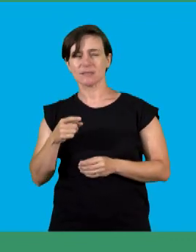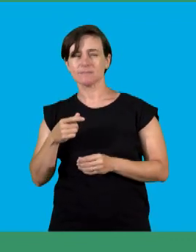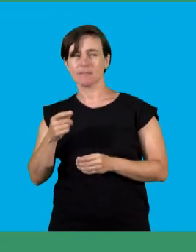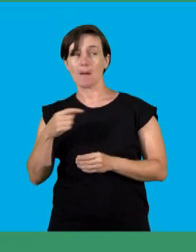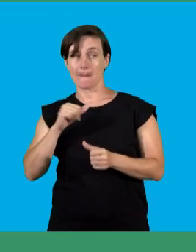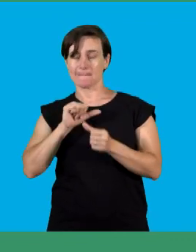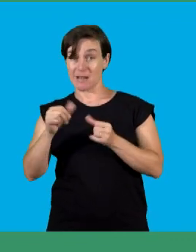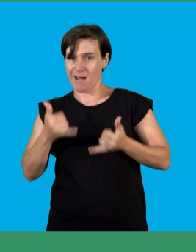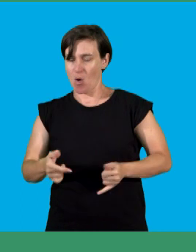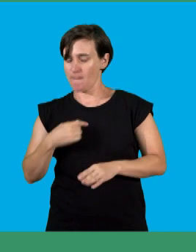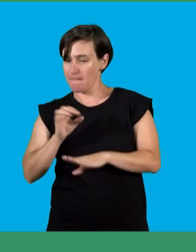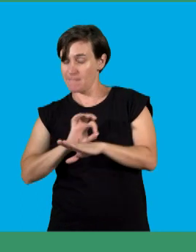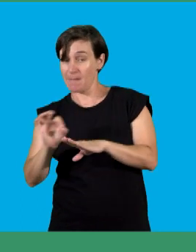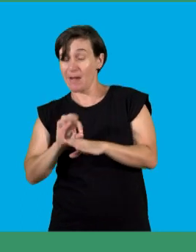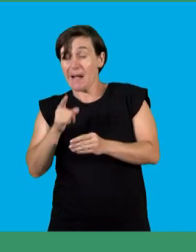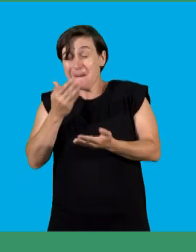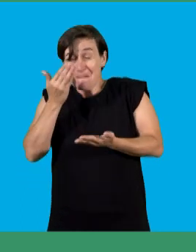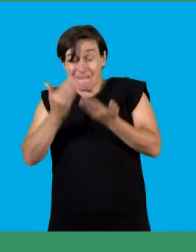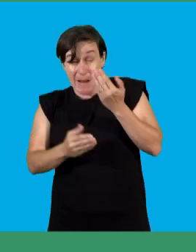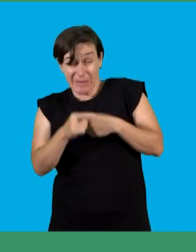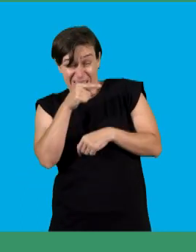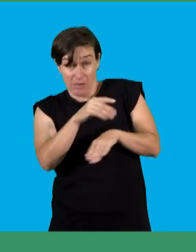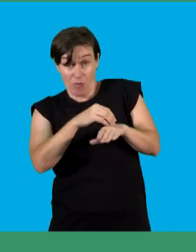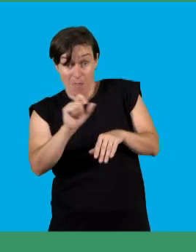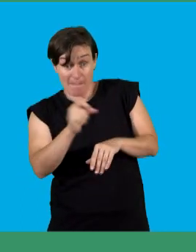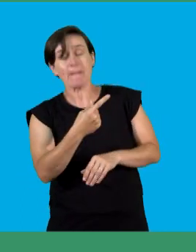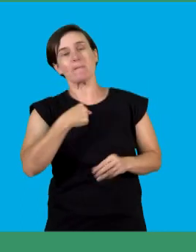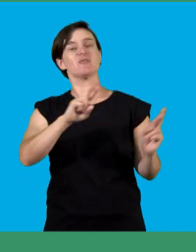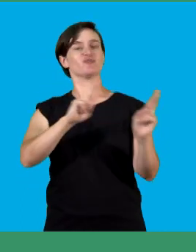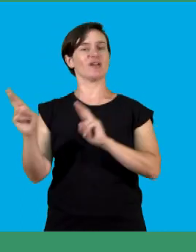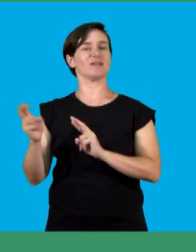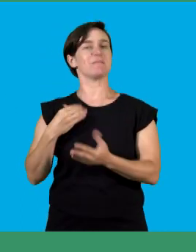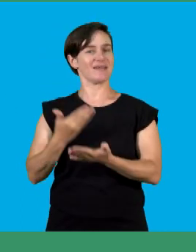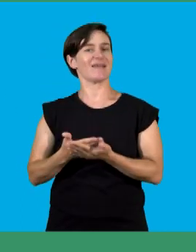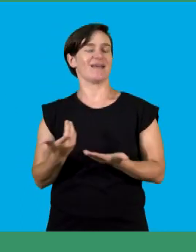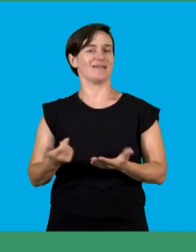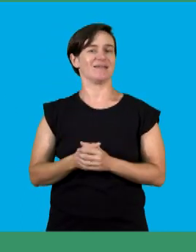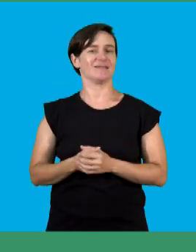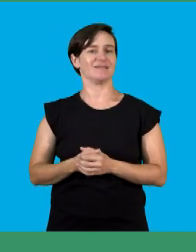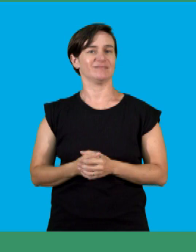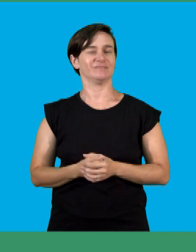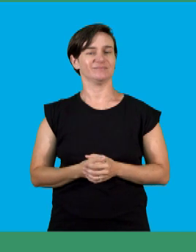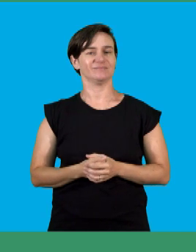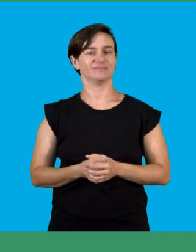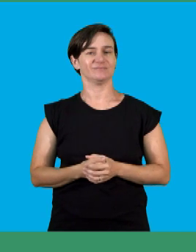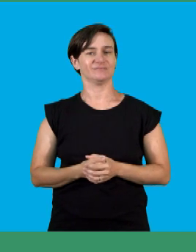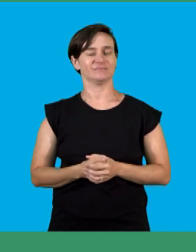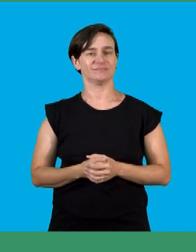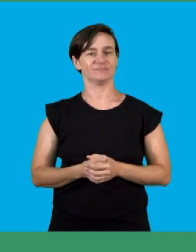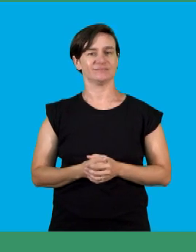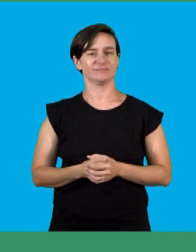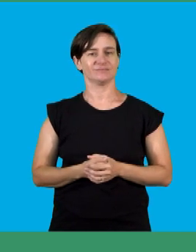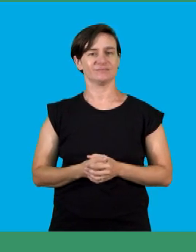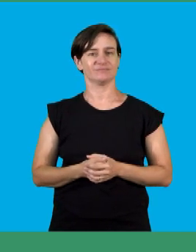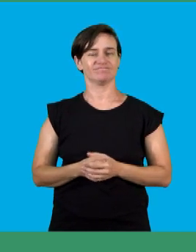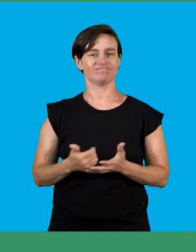up with a plan B to say, if this happens, am I ready to deal with that issue or those challenges that are